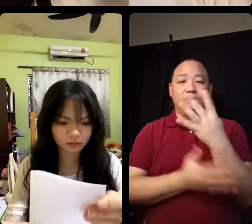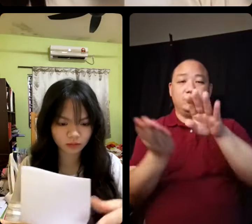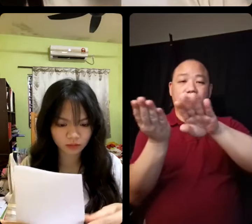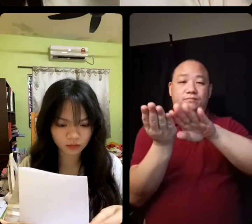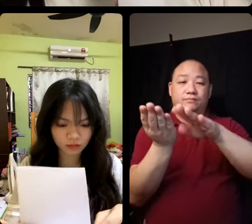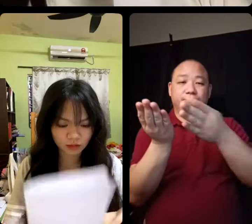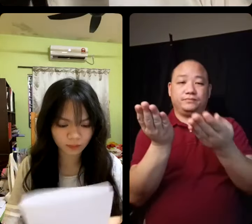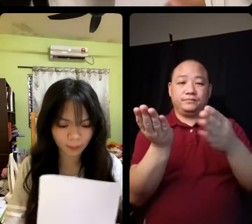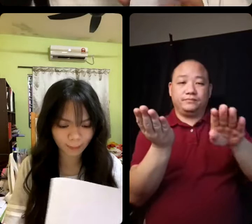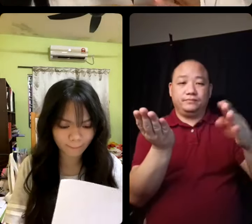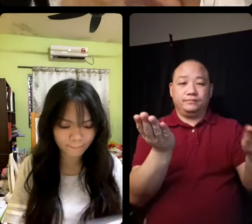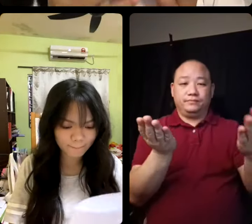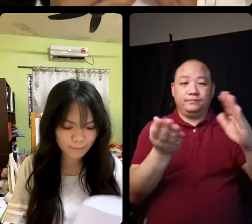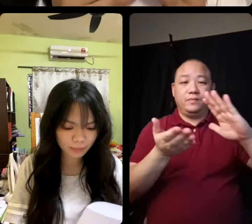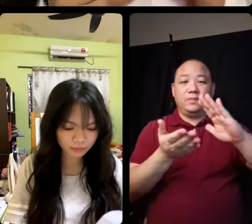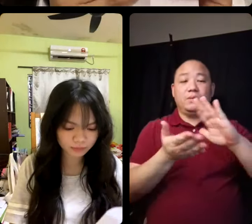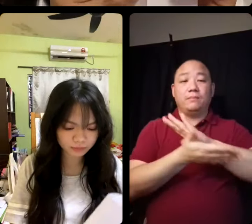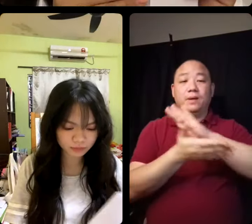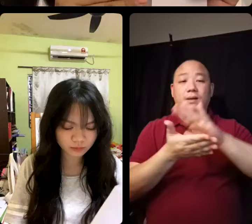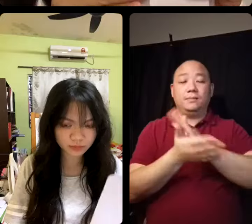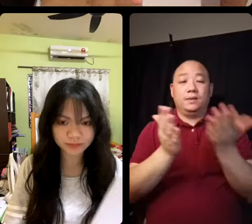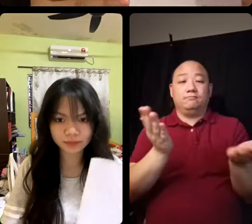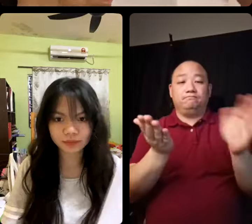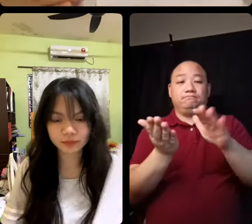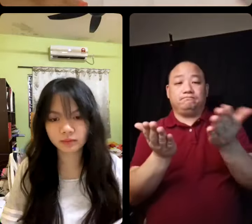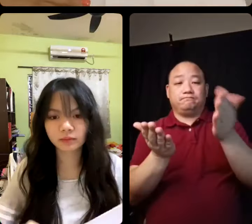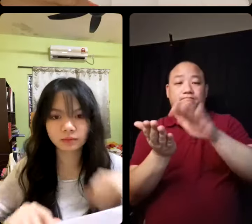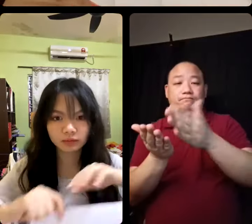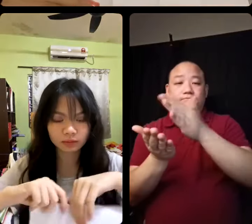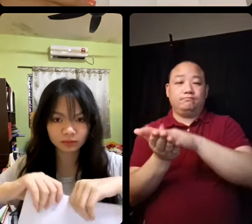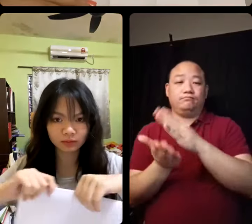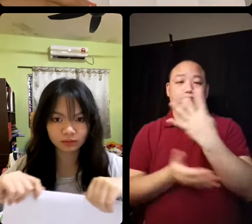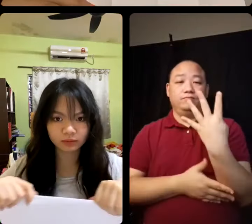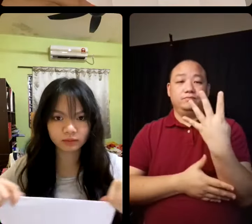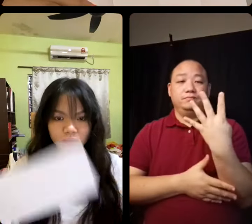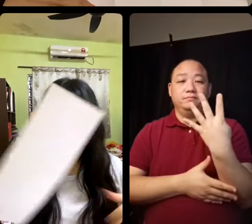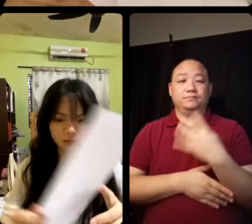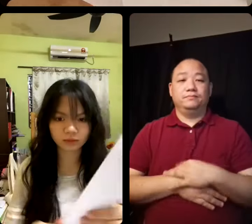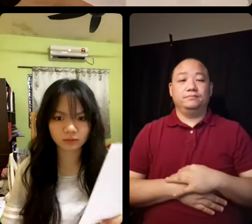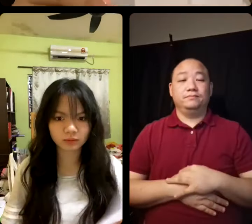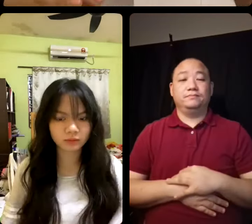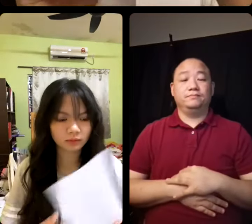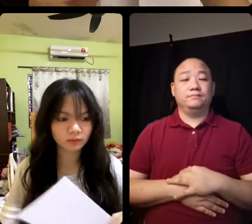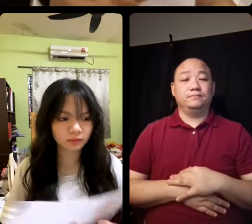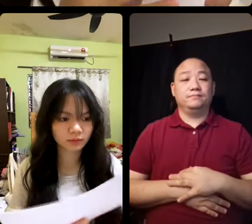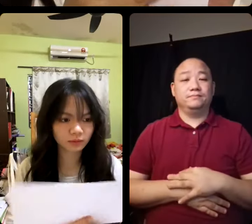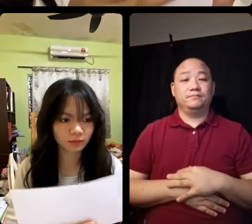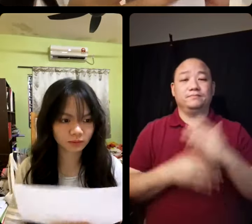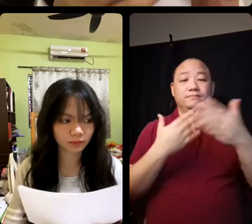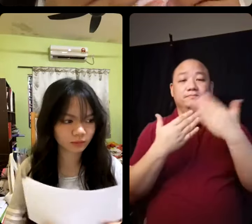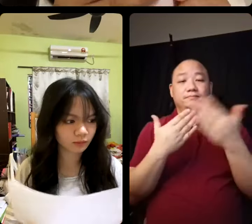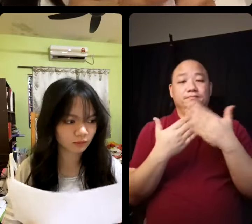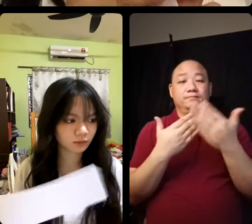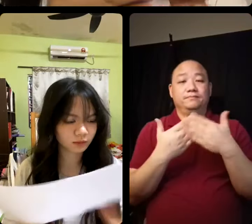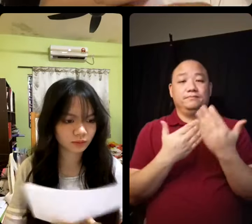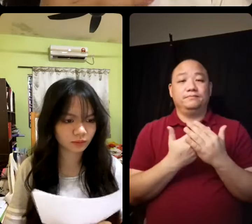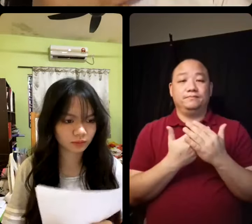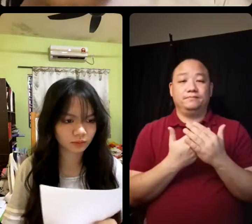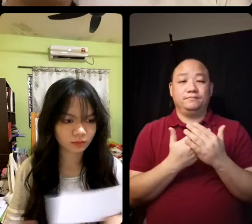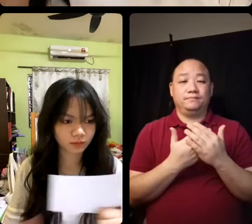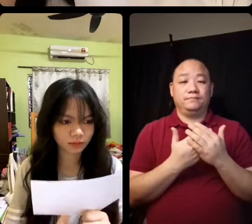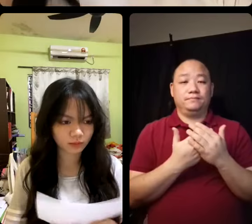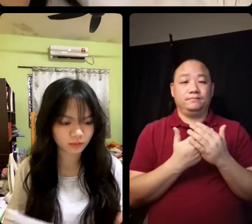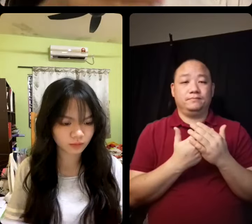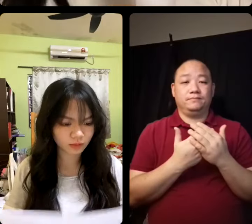4. Alright, so fold it into 4 like this. Okay, very simple one. Just 4. Fold it